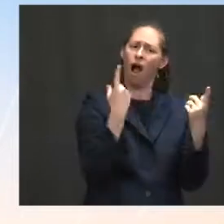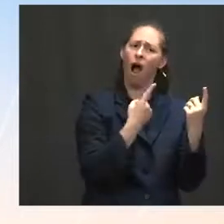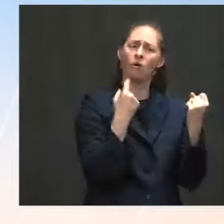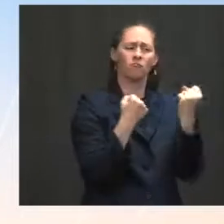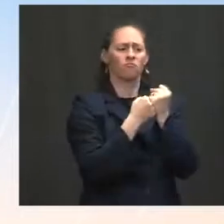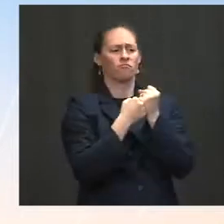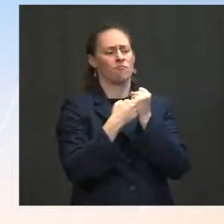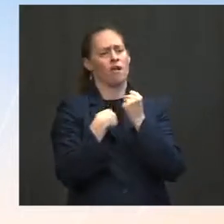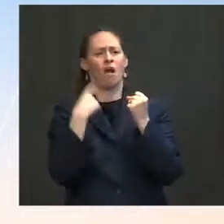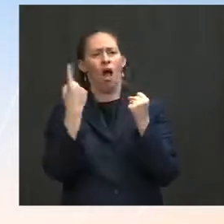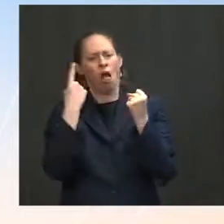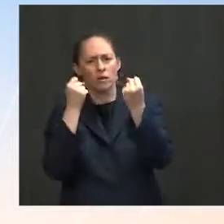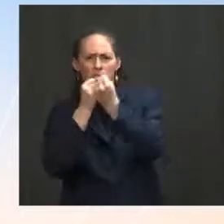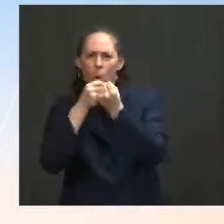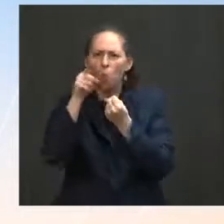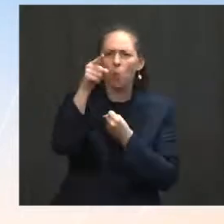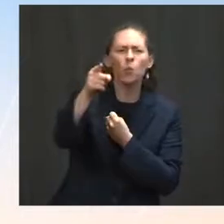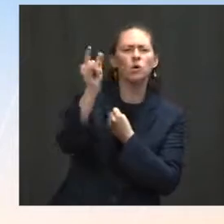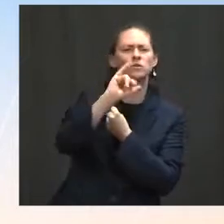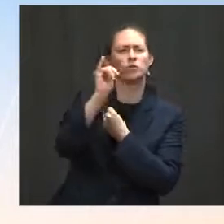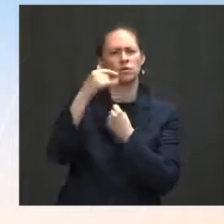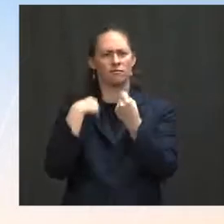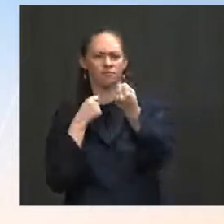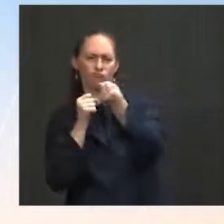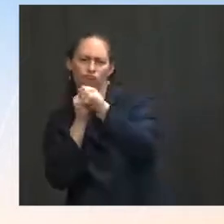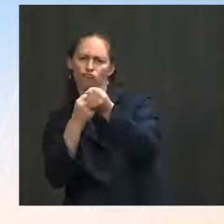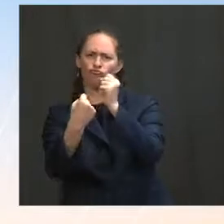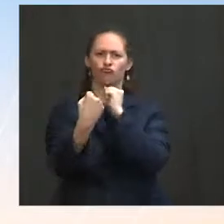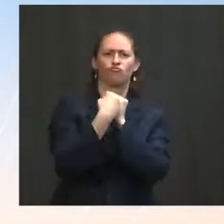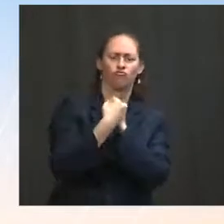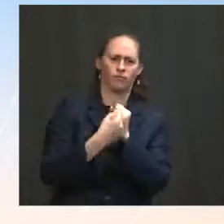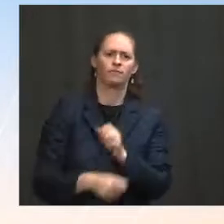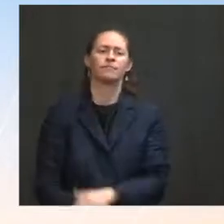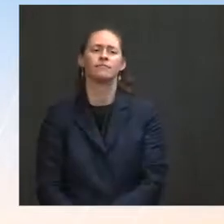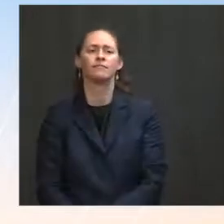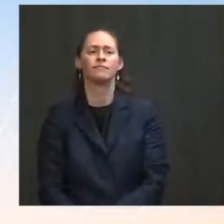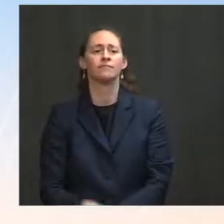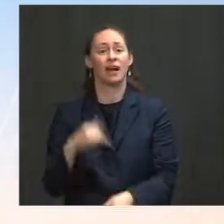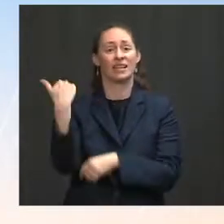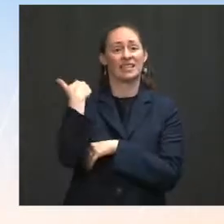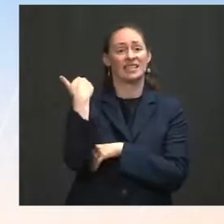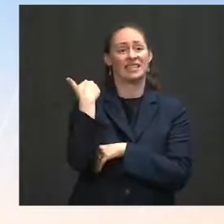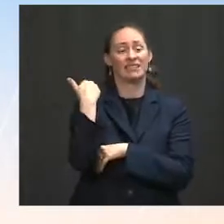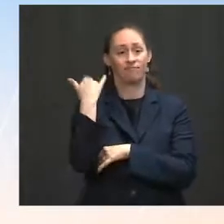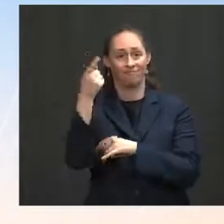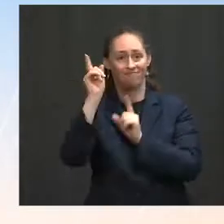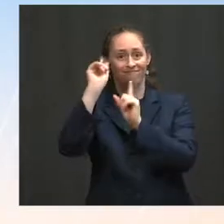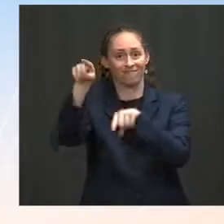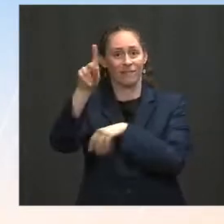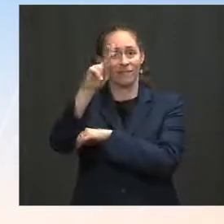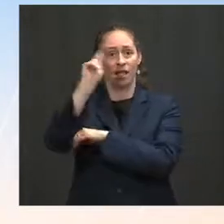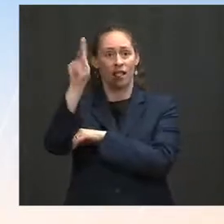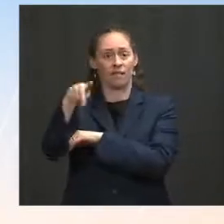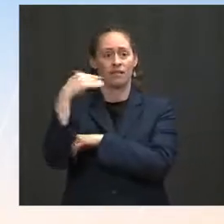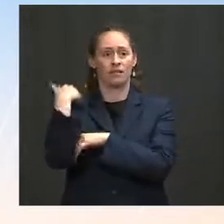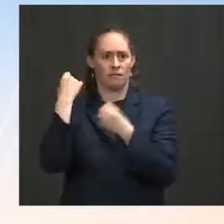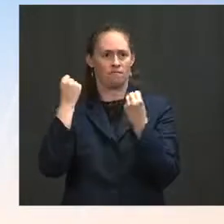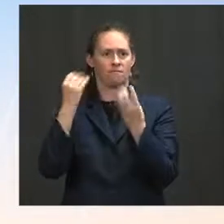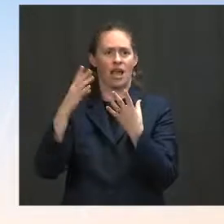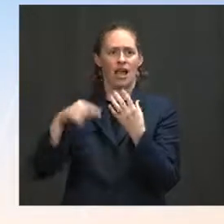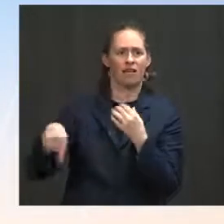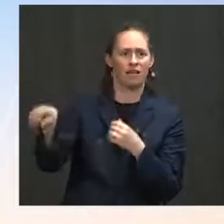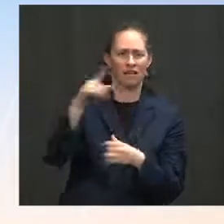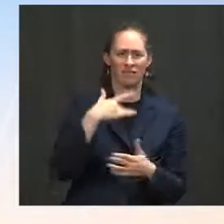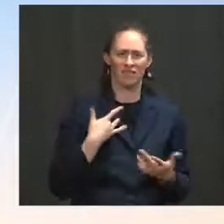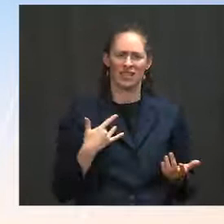have theirs. With that said, I know you said on Tuesday he's going to Philly, but there are many activists on the ground who feel like the president has not done all